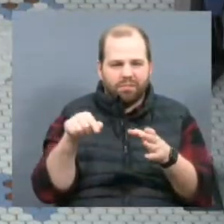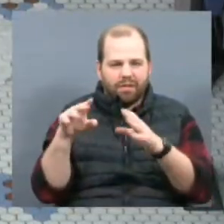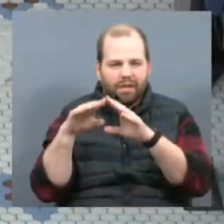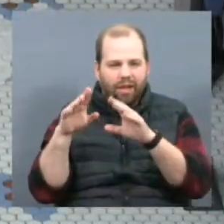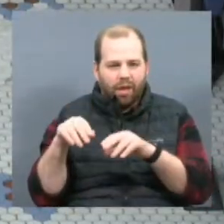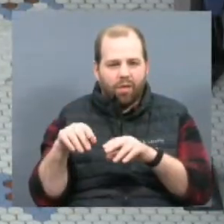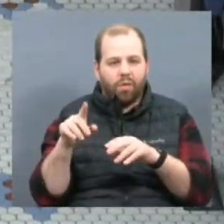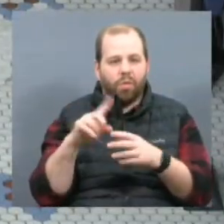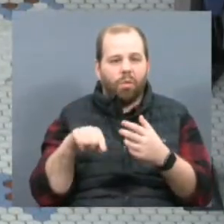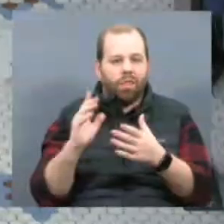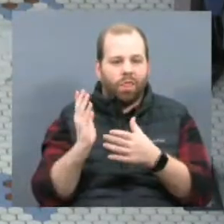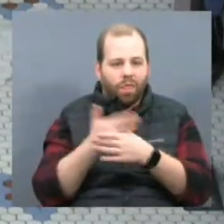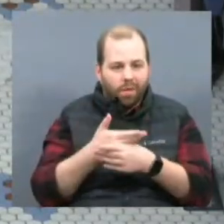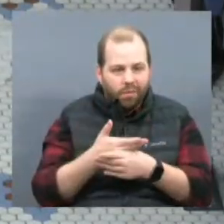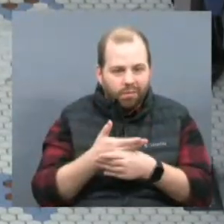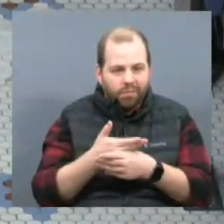interrupted,